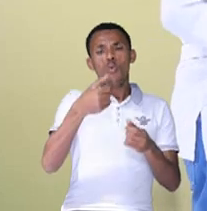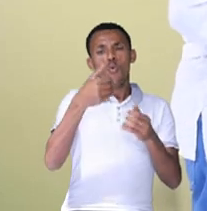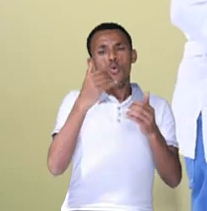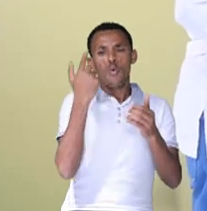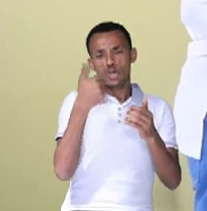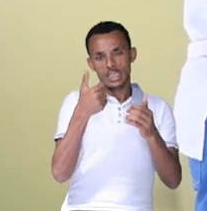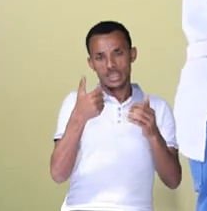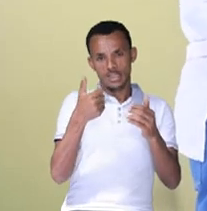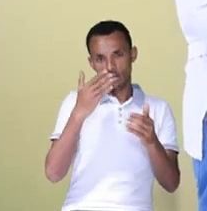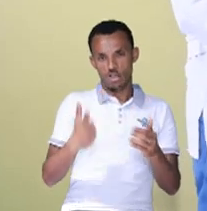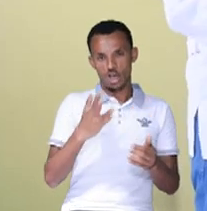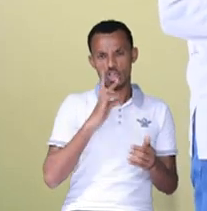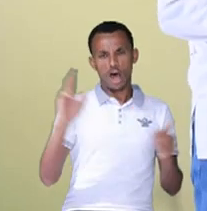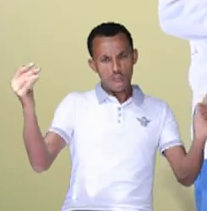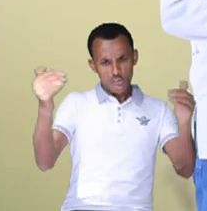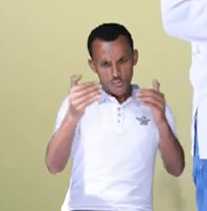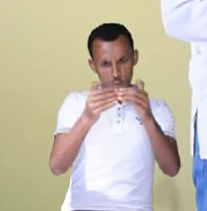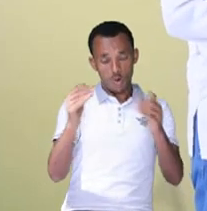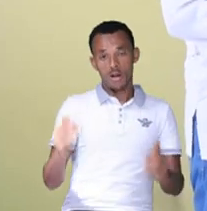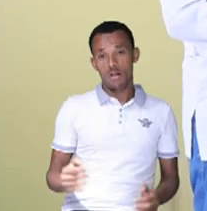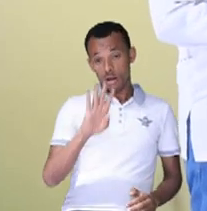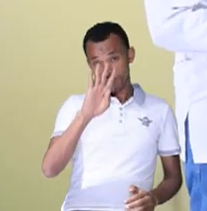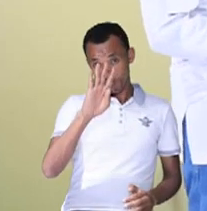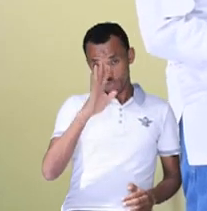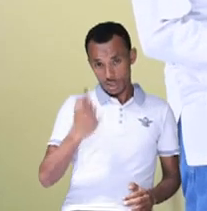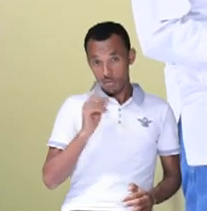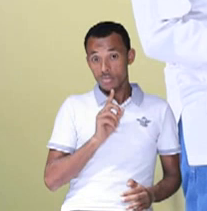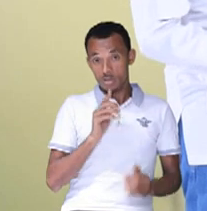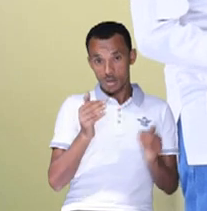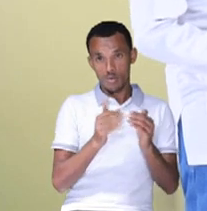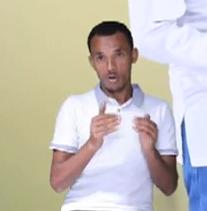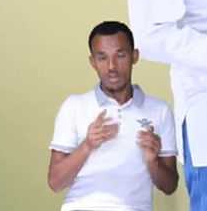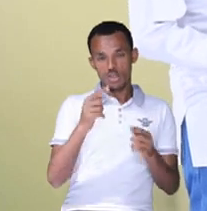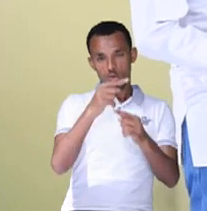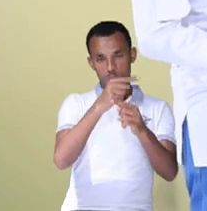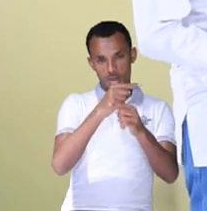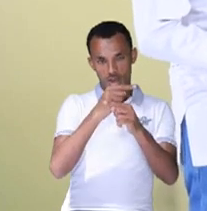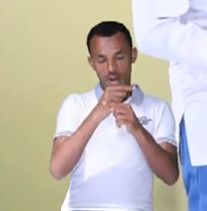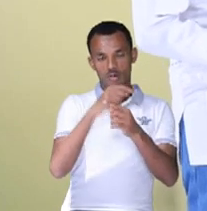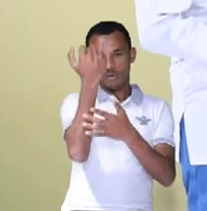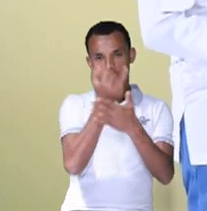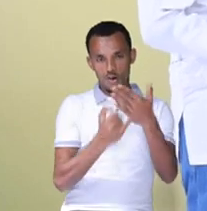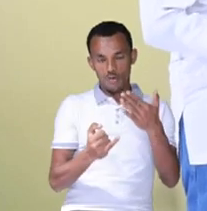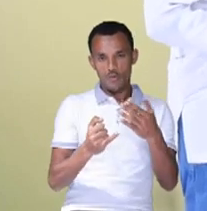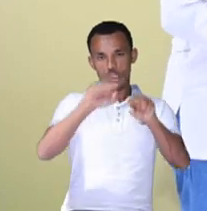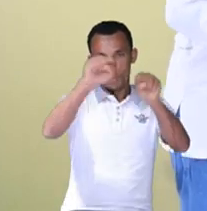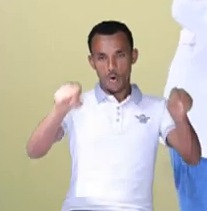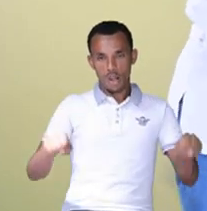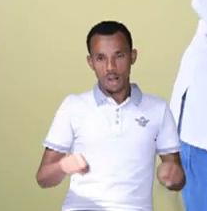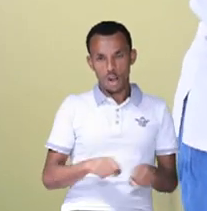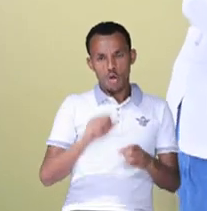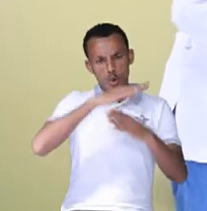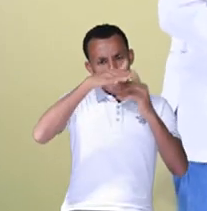whose the sides are equal. This is the geometrical figure of a square.